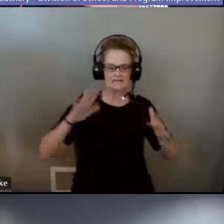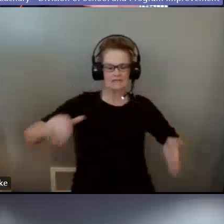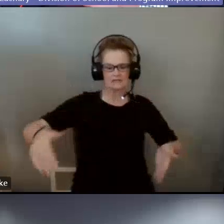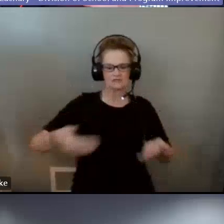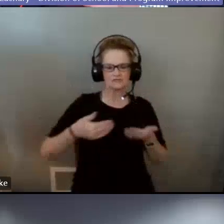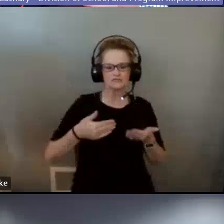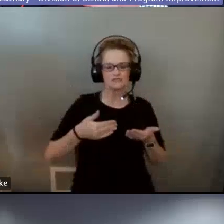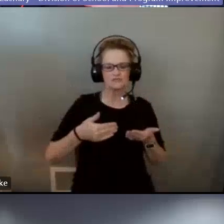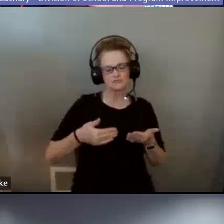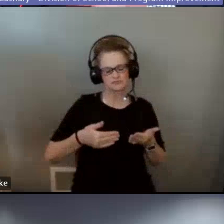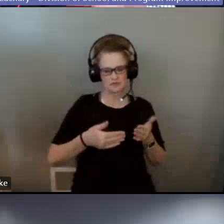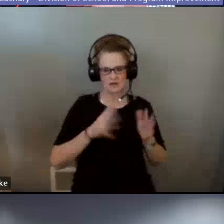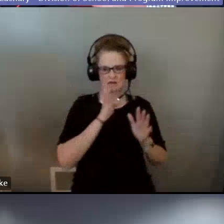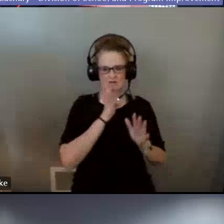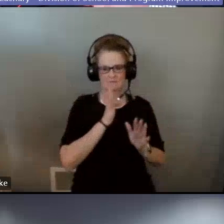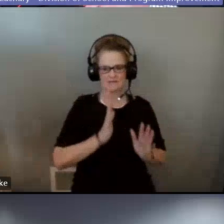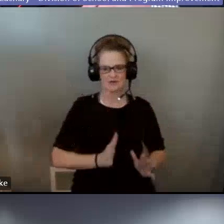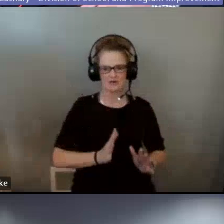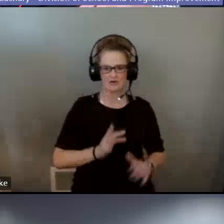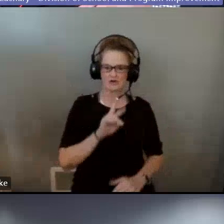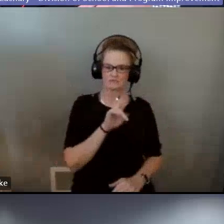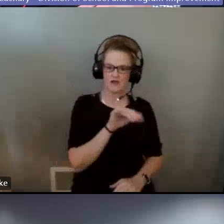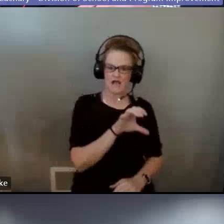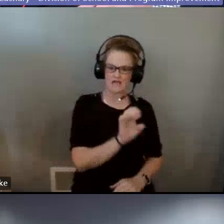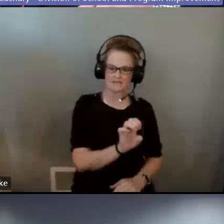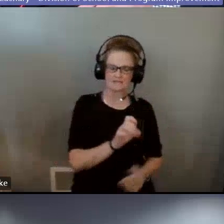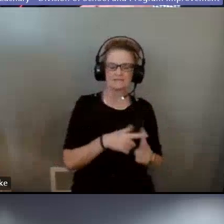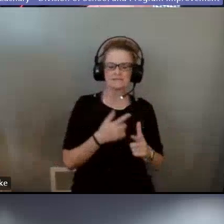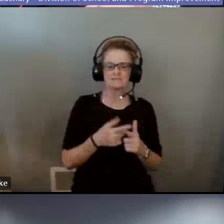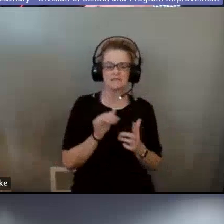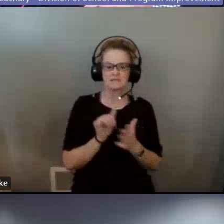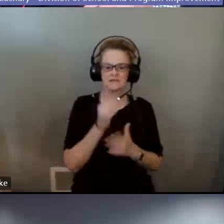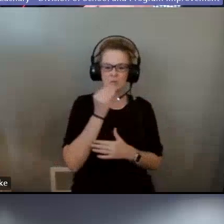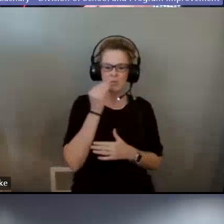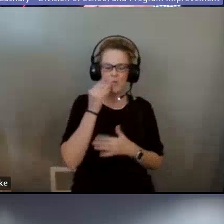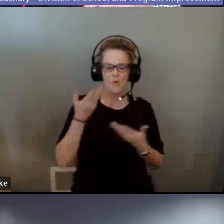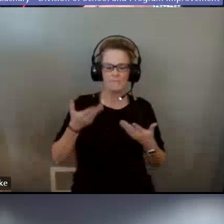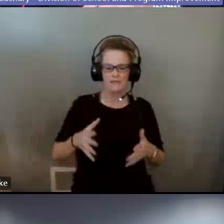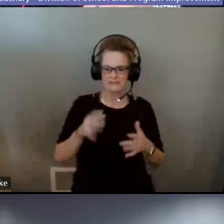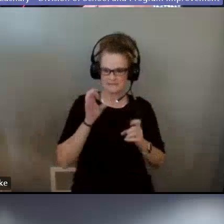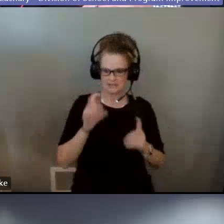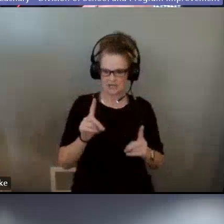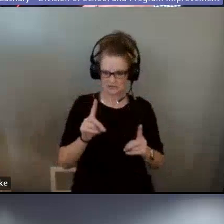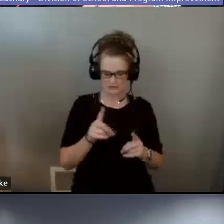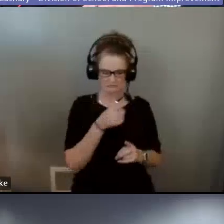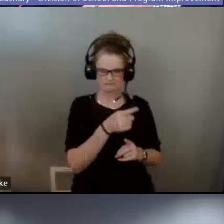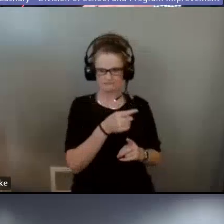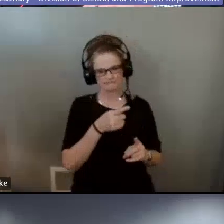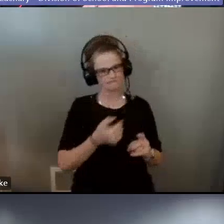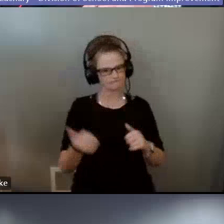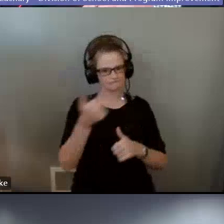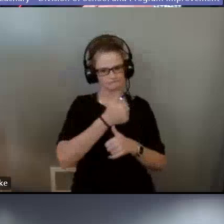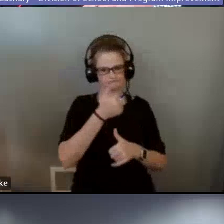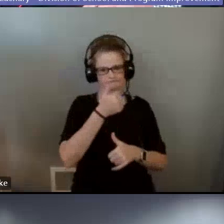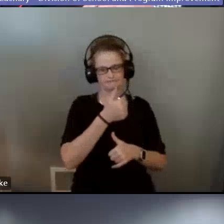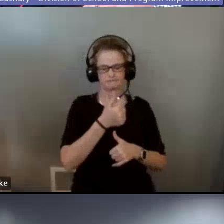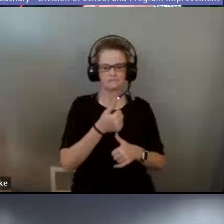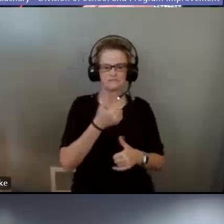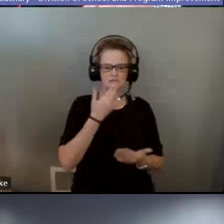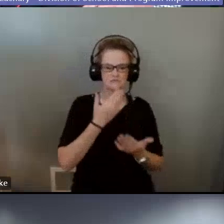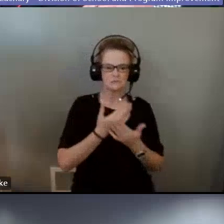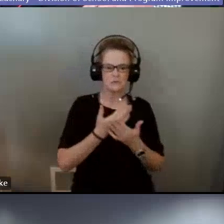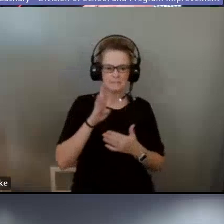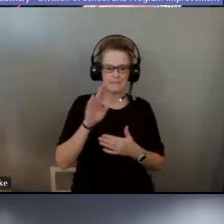Karen Rice. Karen is a renowned expert in the field of homeless education. She has an extensive